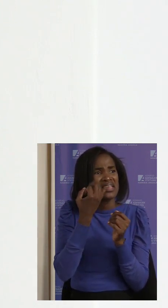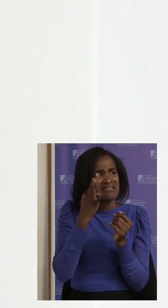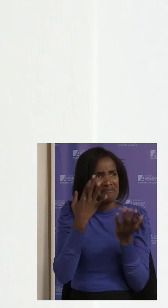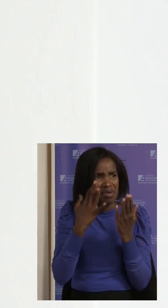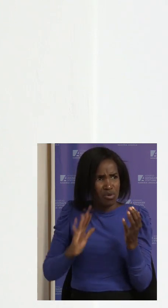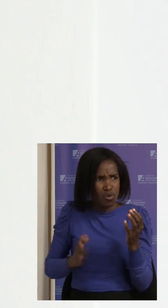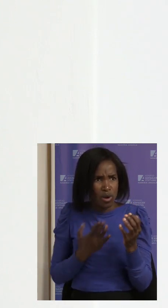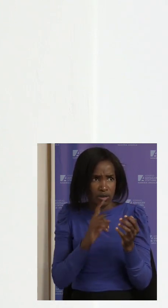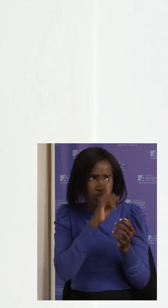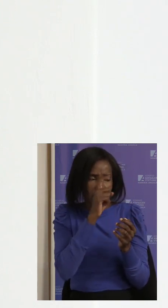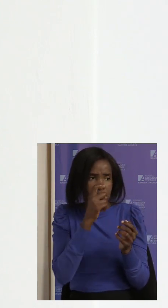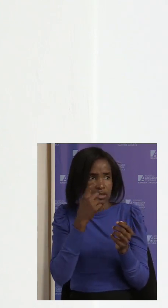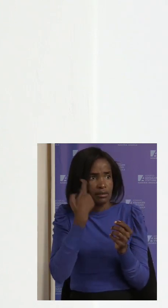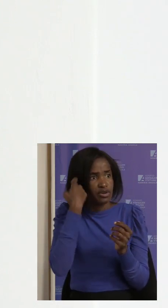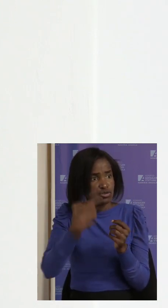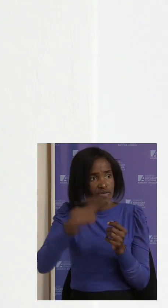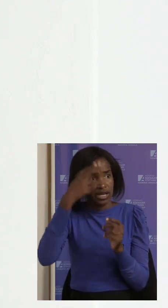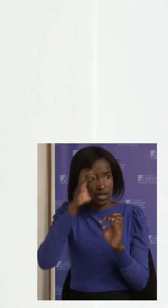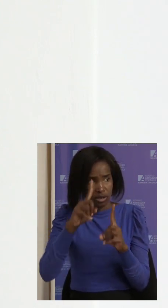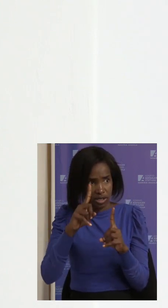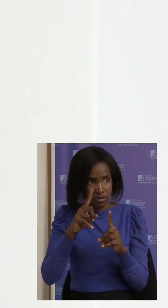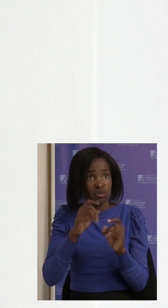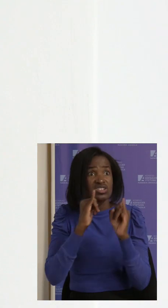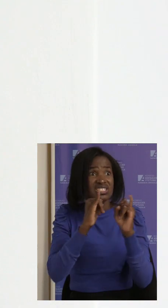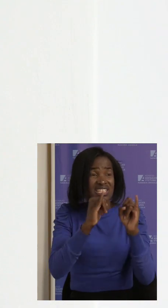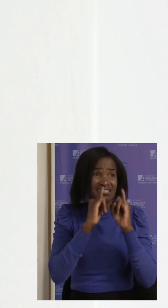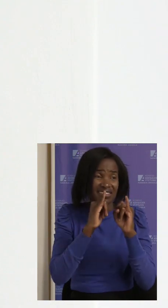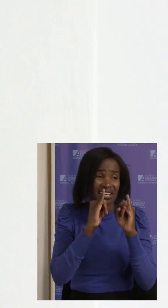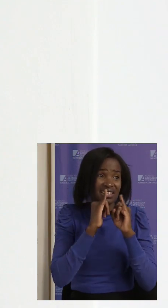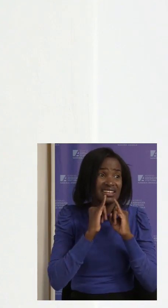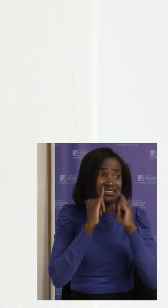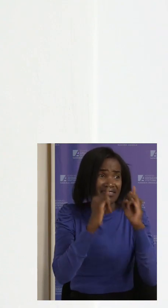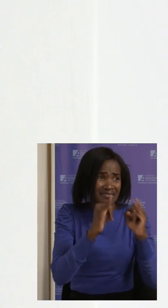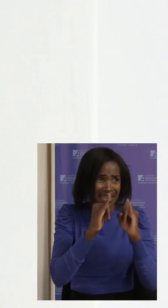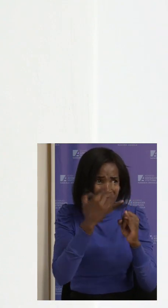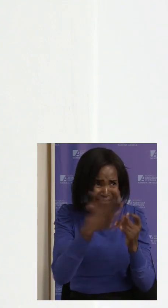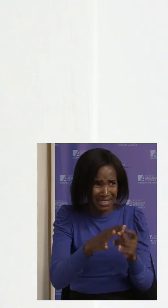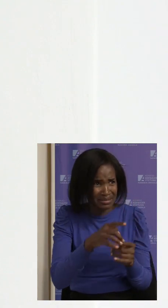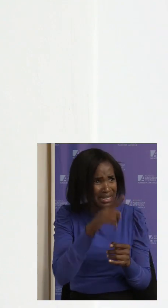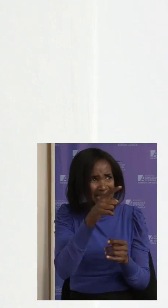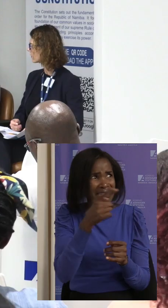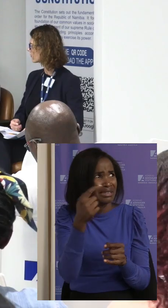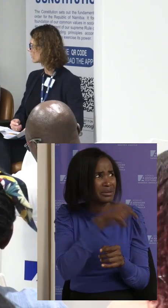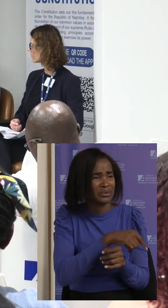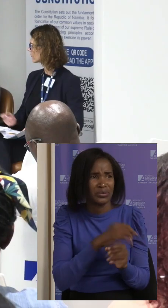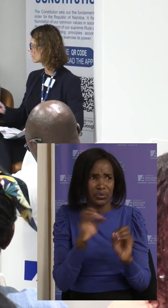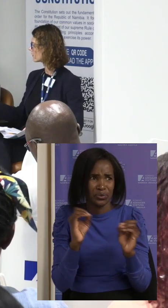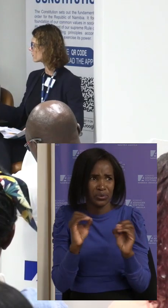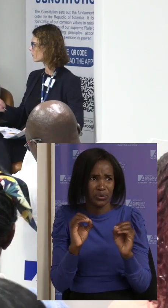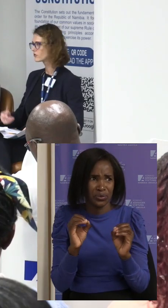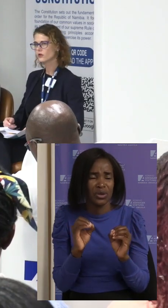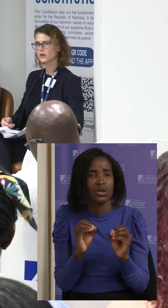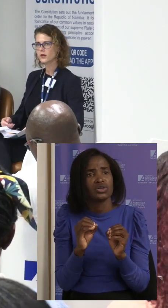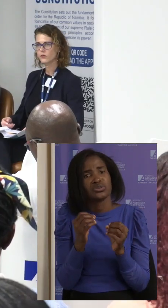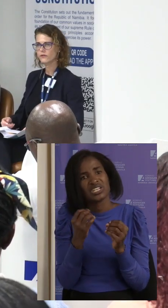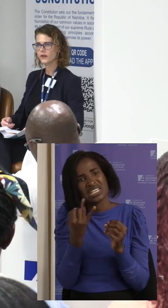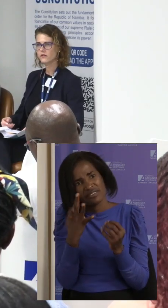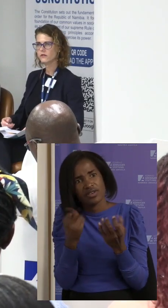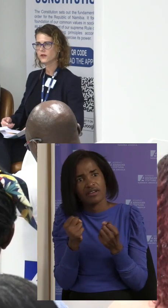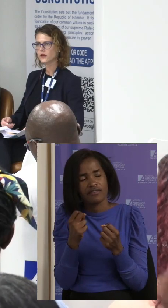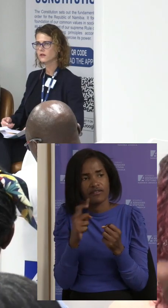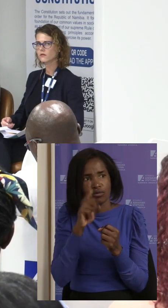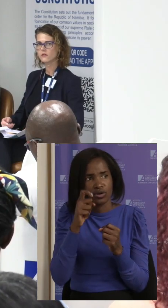encouraged to after this debate, take up contact with them as well. Yes, should we with